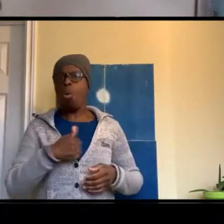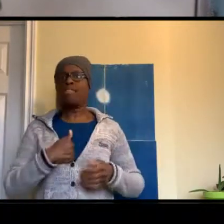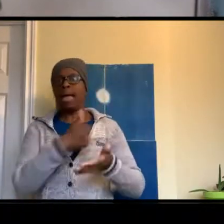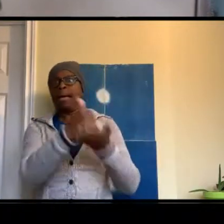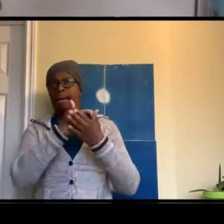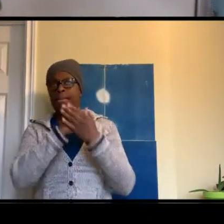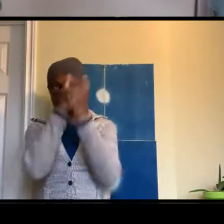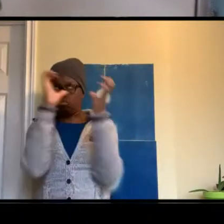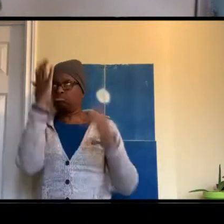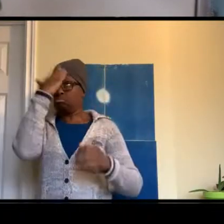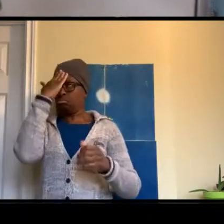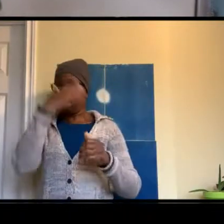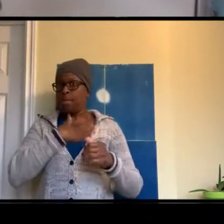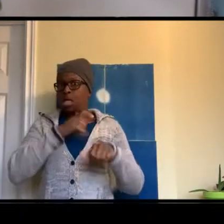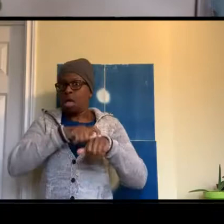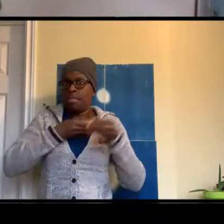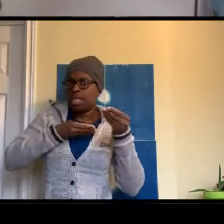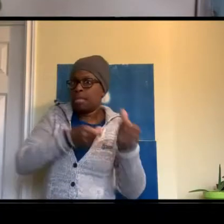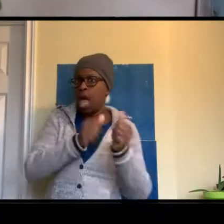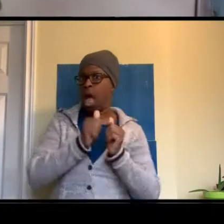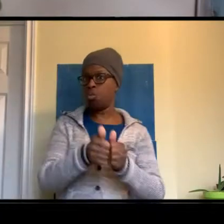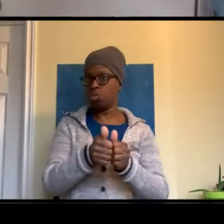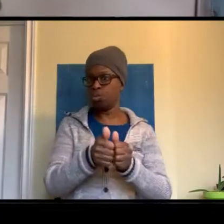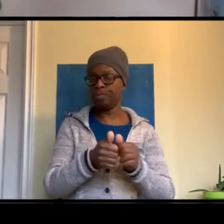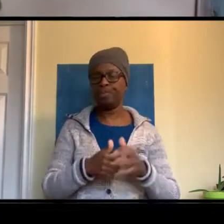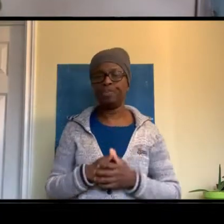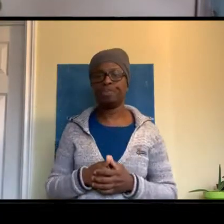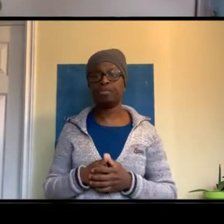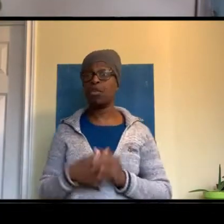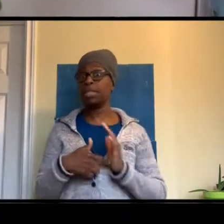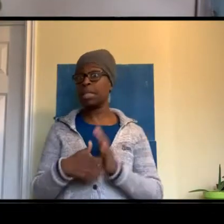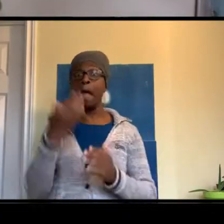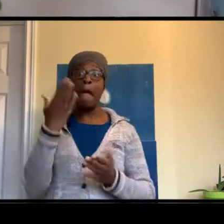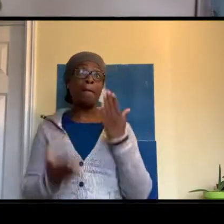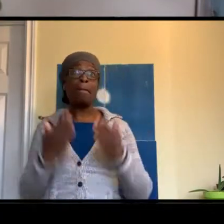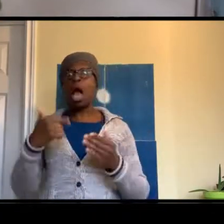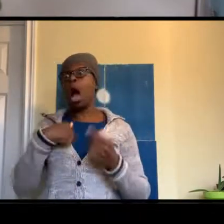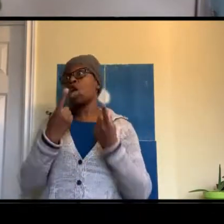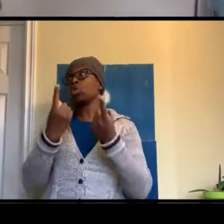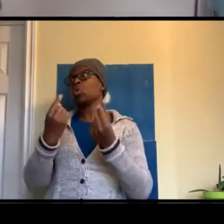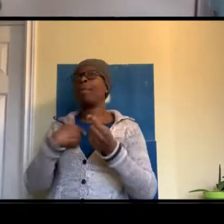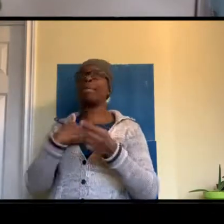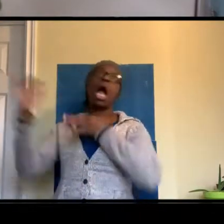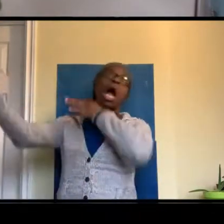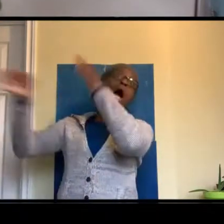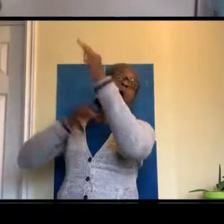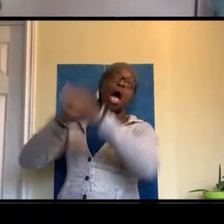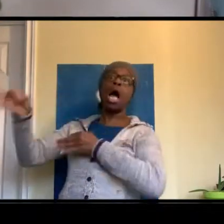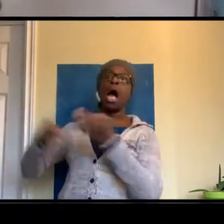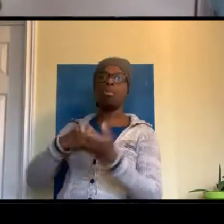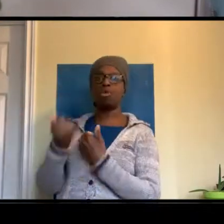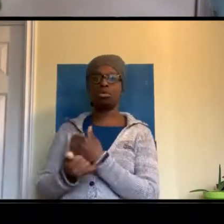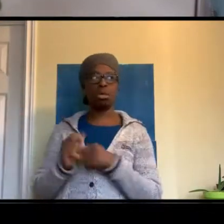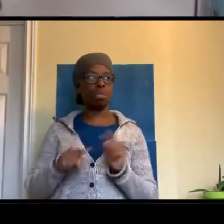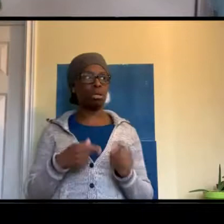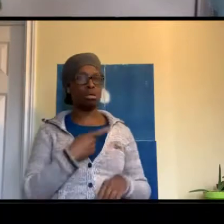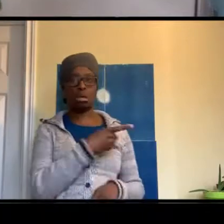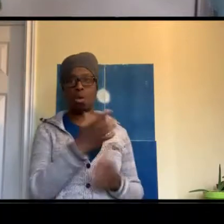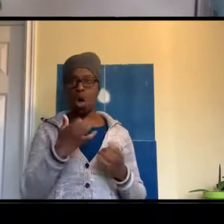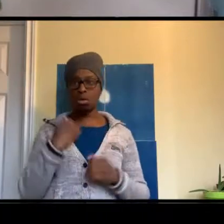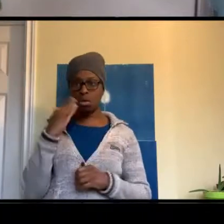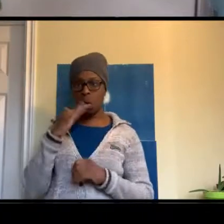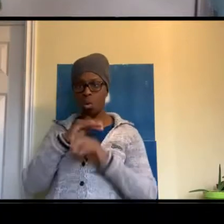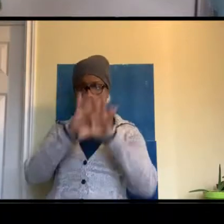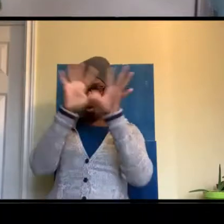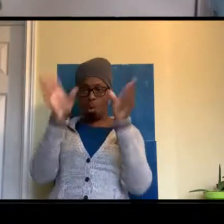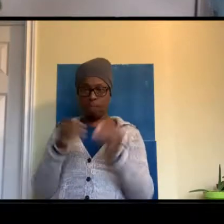wants to hear is about the scope of my project. So framing yourself up to know, like, I don't really need to spend this much time